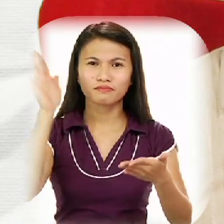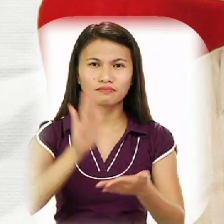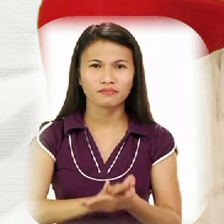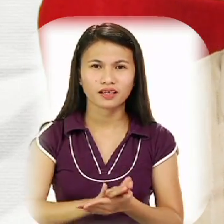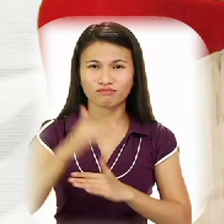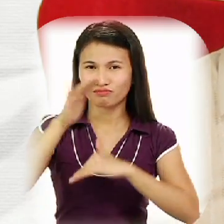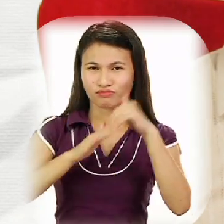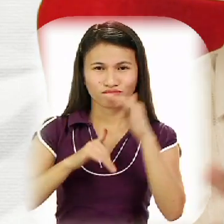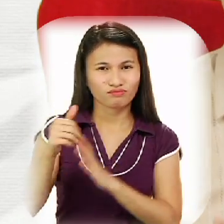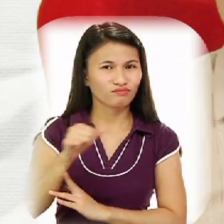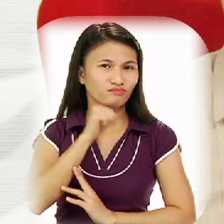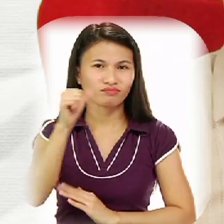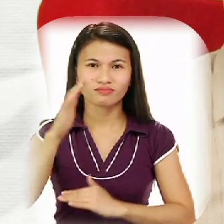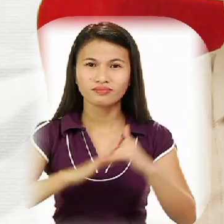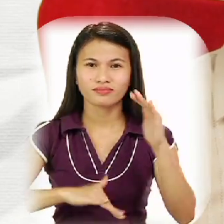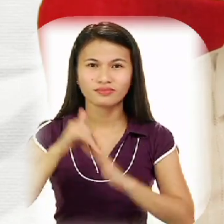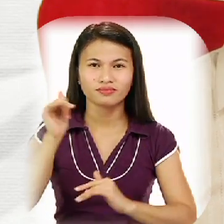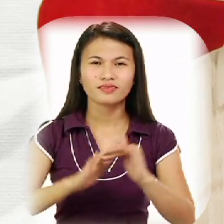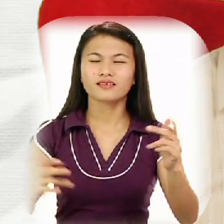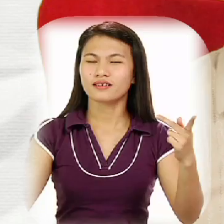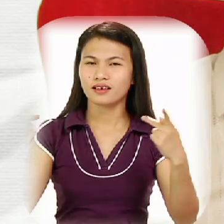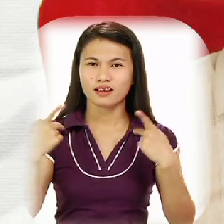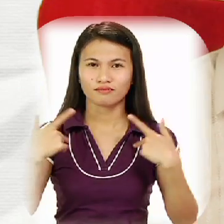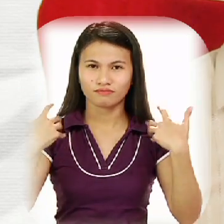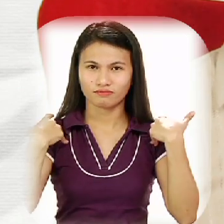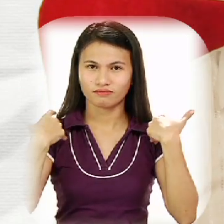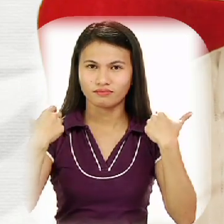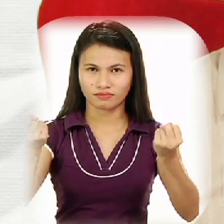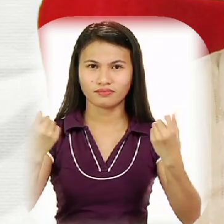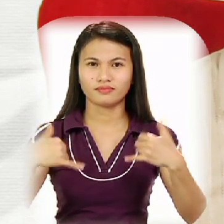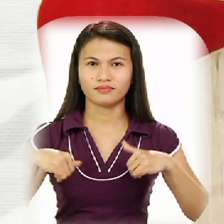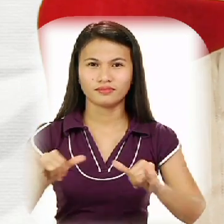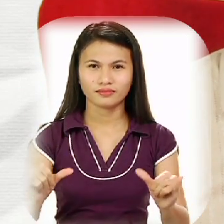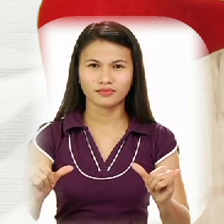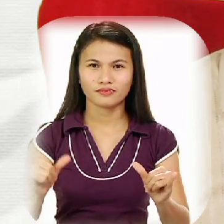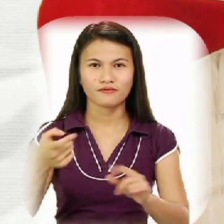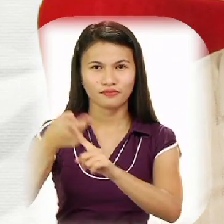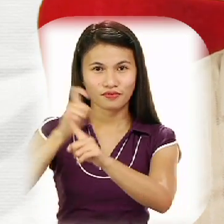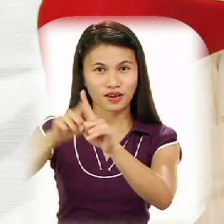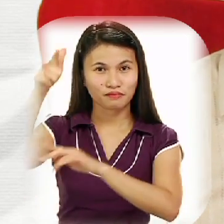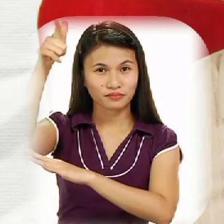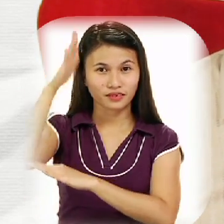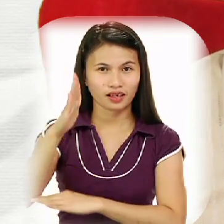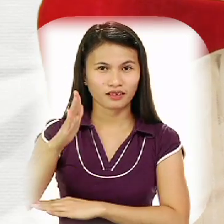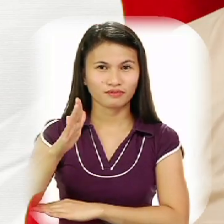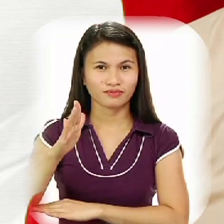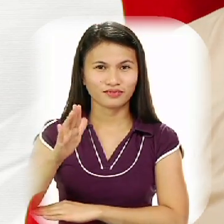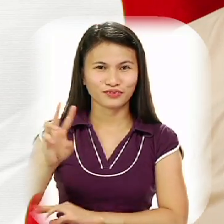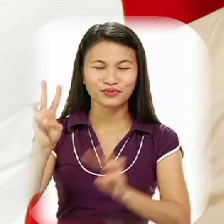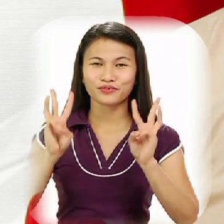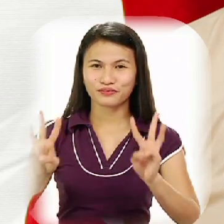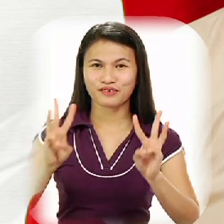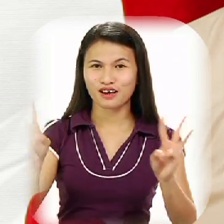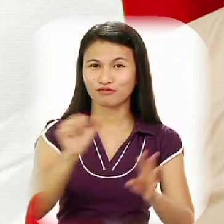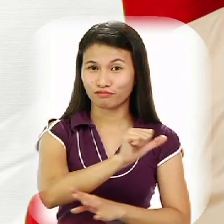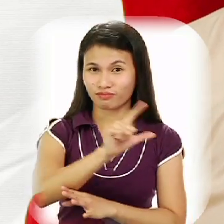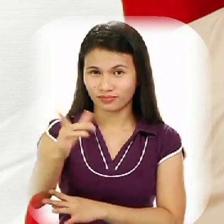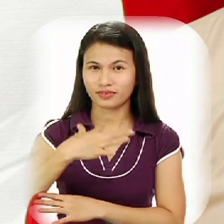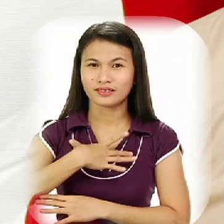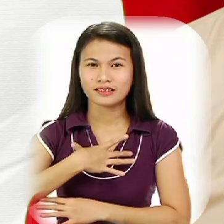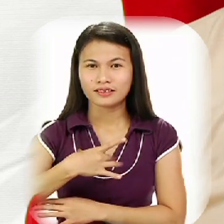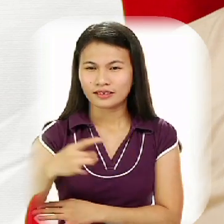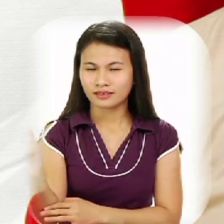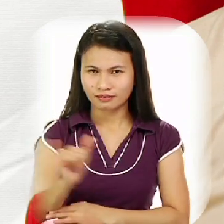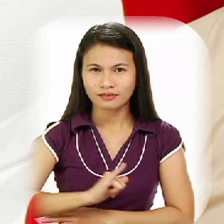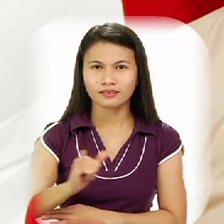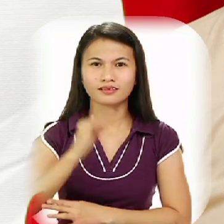times, inconvenient or convenient, he has strength from God. Wow, we all want